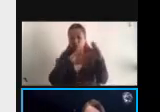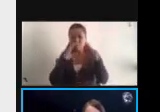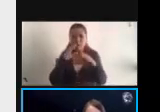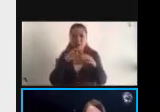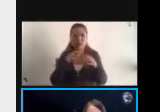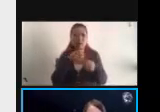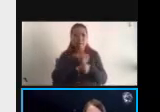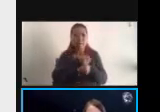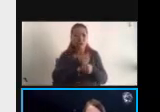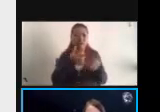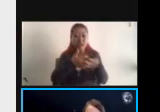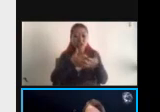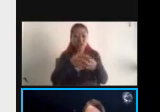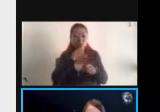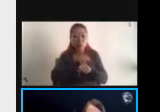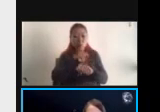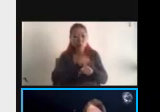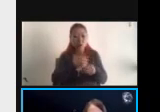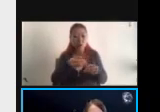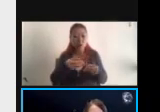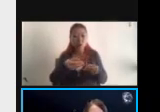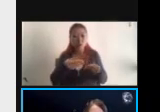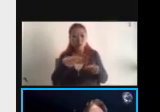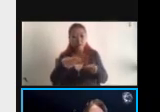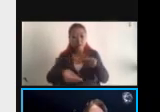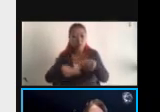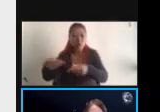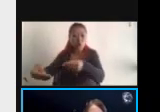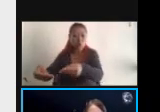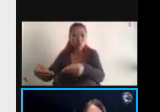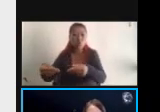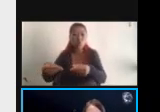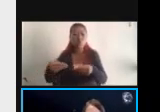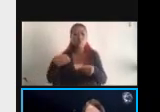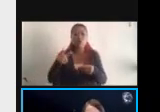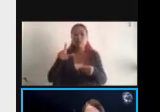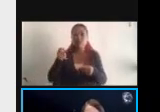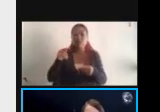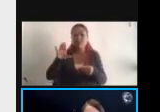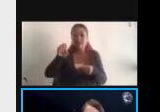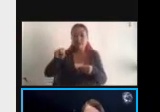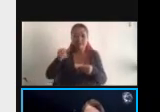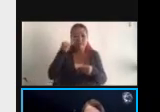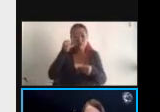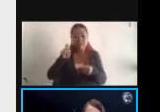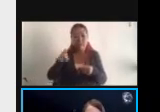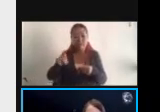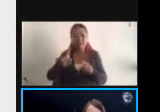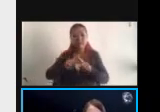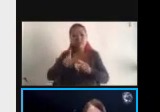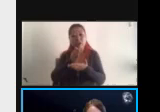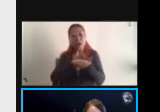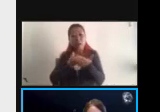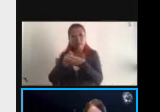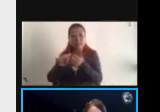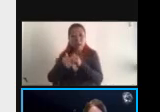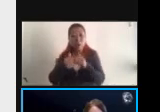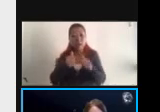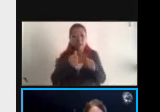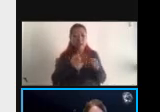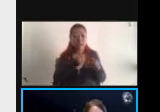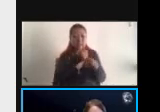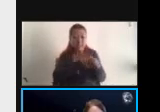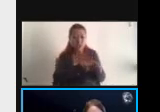workflow, logistics. Are the parts there when we need them? How do we move the elements until we can integrate them into a complete